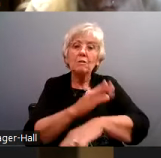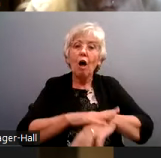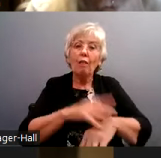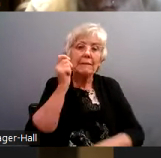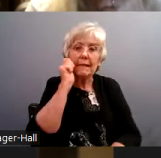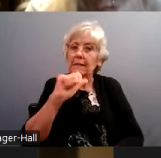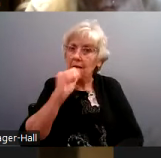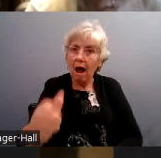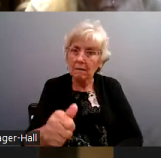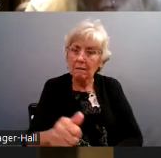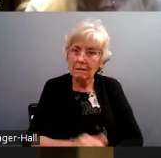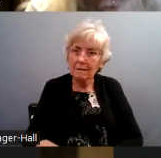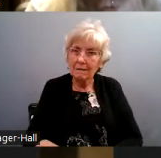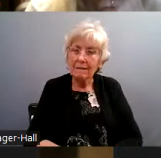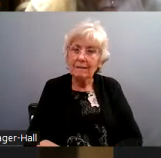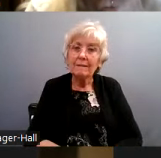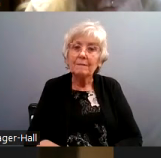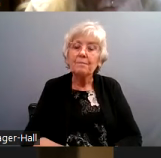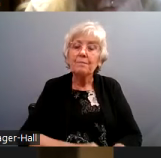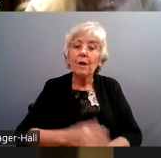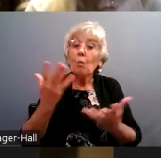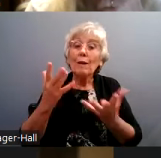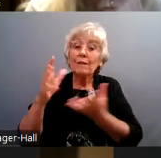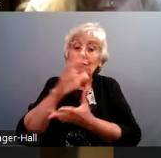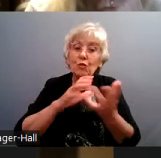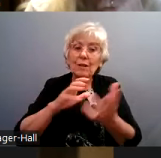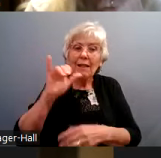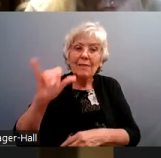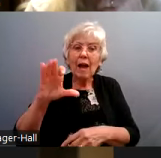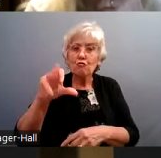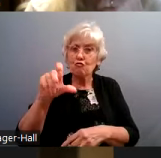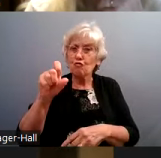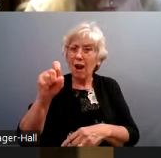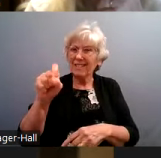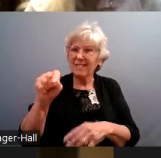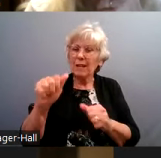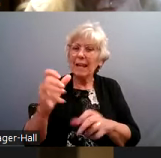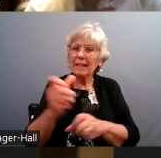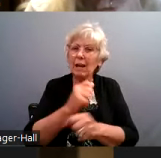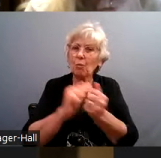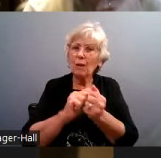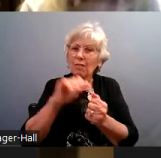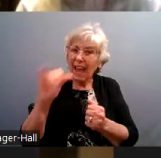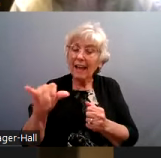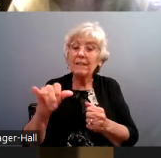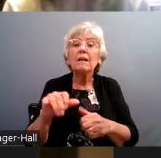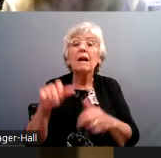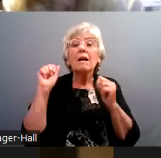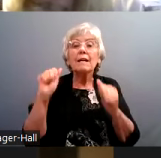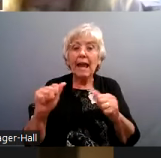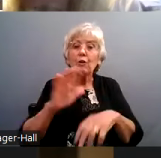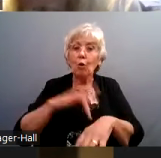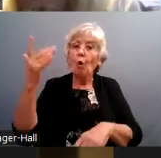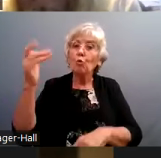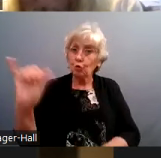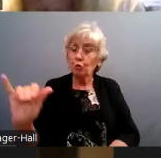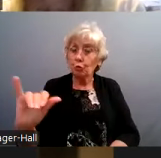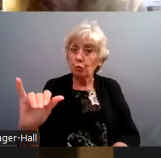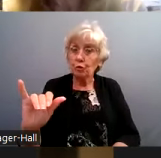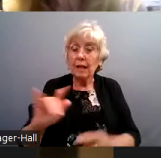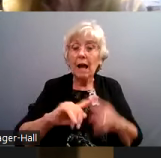And what can be confusing is that the crest that sometimes we can get with some of these lesions can also glow, but they're going to